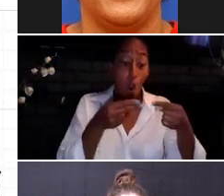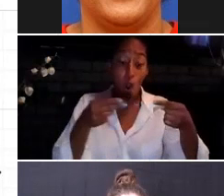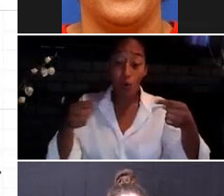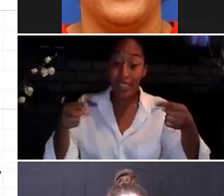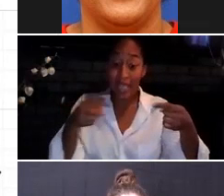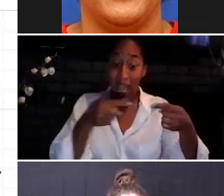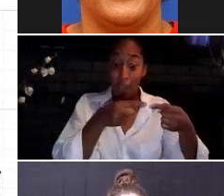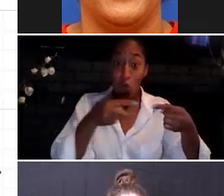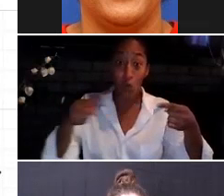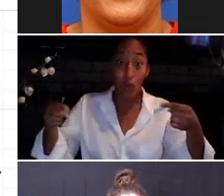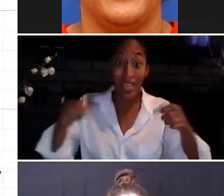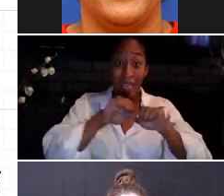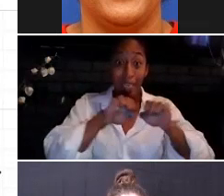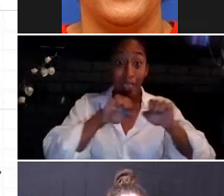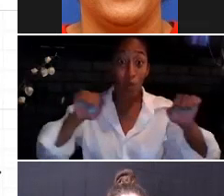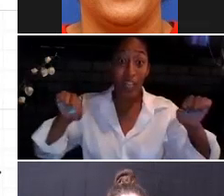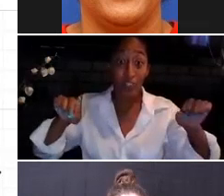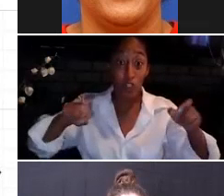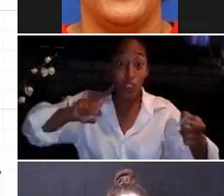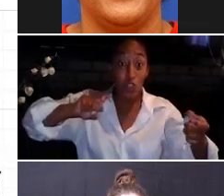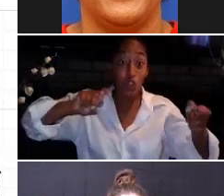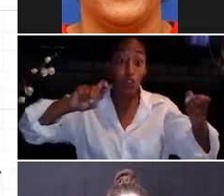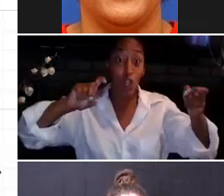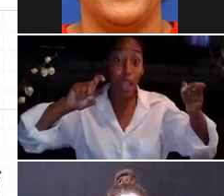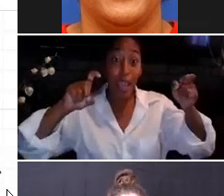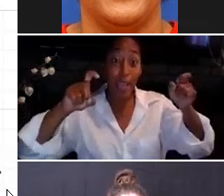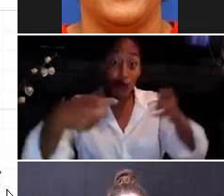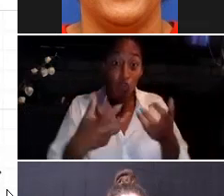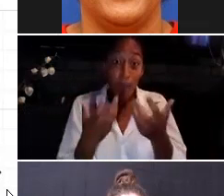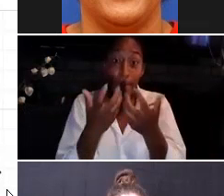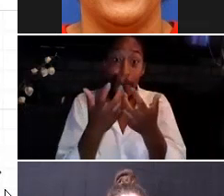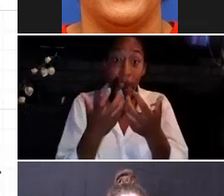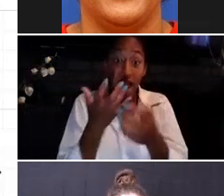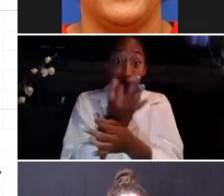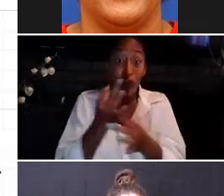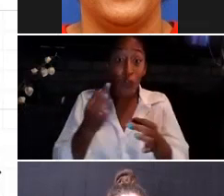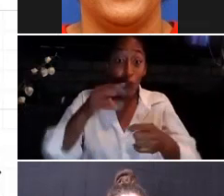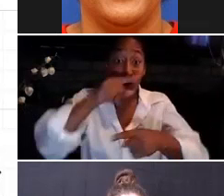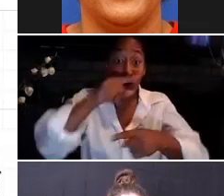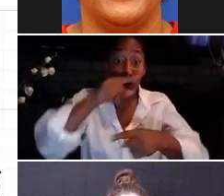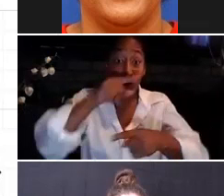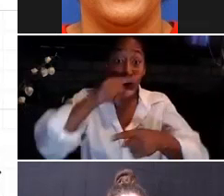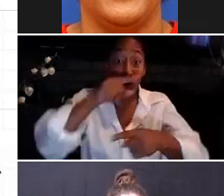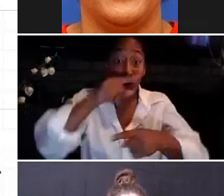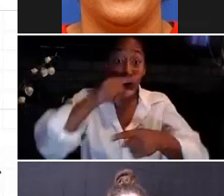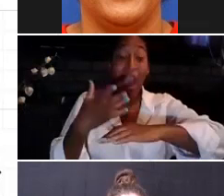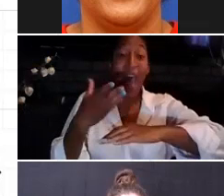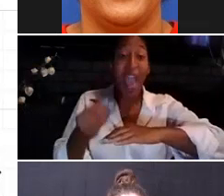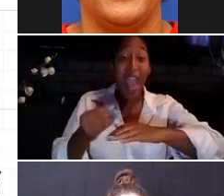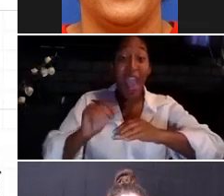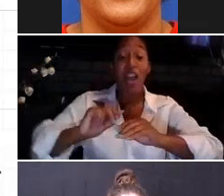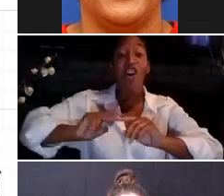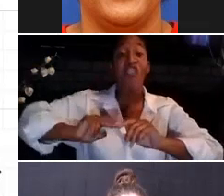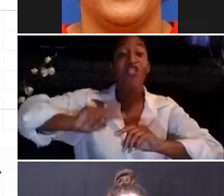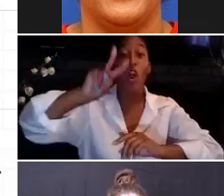acceleration into free fall motion, vertical motion under the influence of gravity